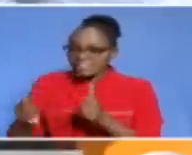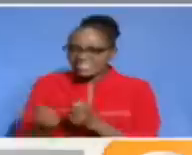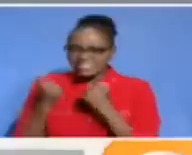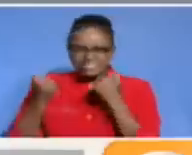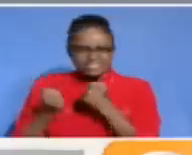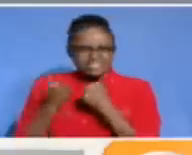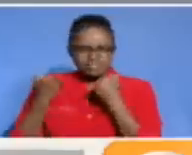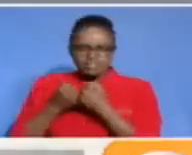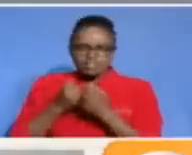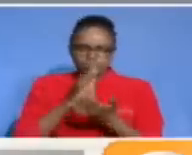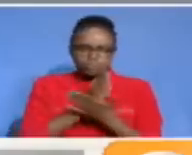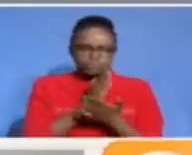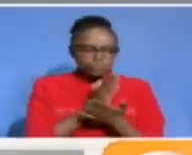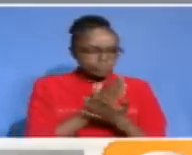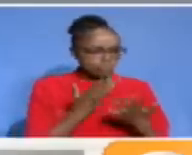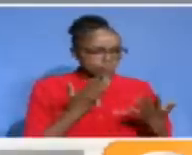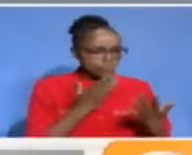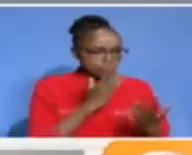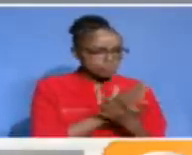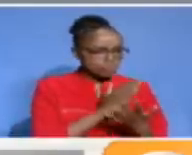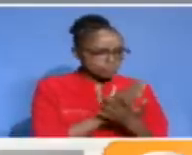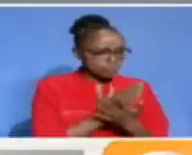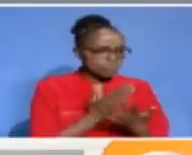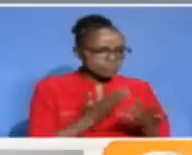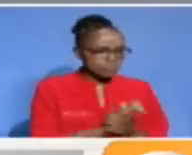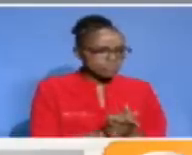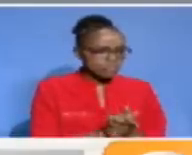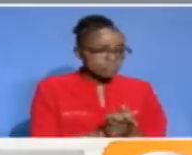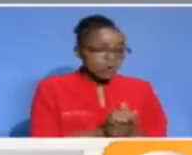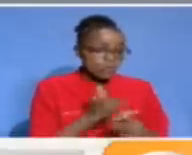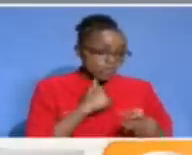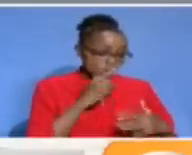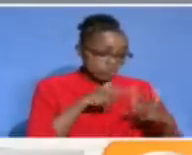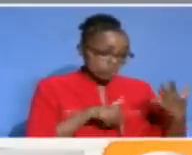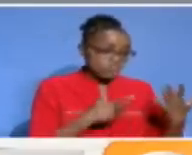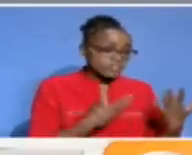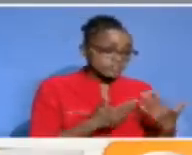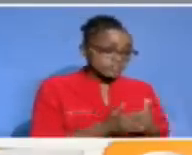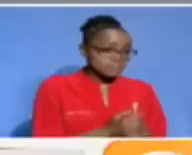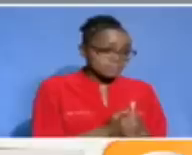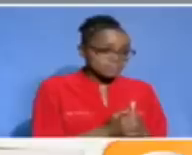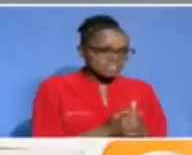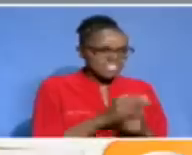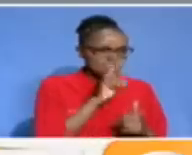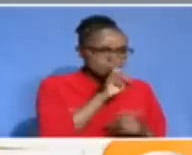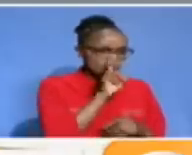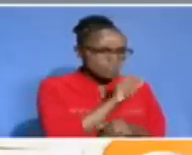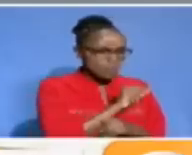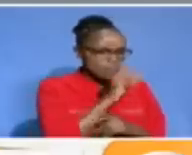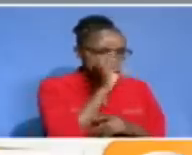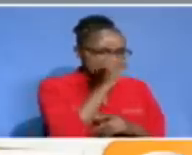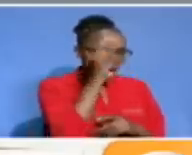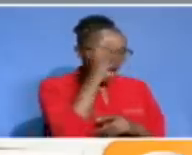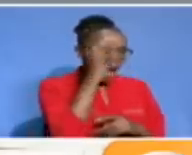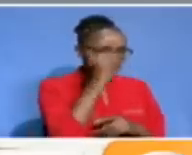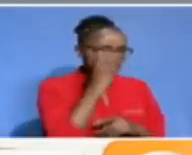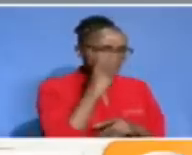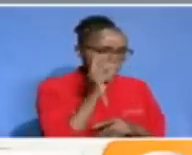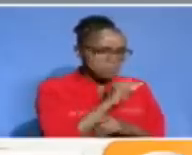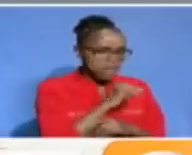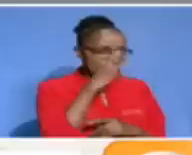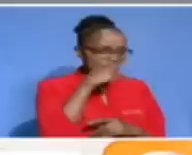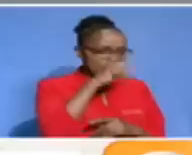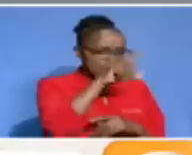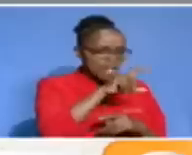do. For sure. For sure. So what we have, and you saw the ambulances, the Red Cross, the